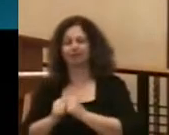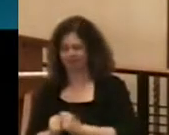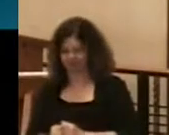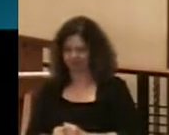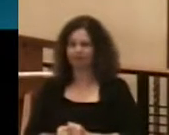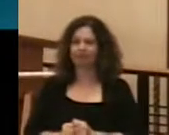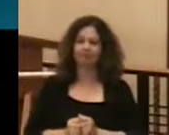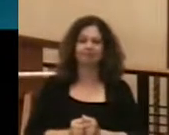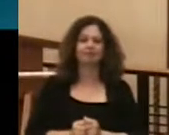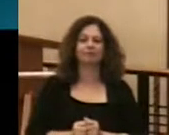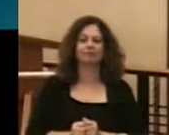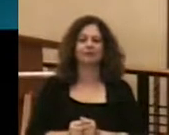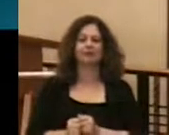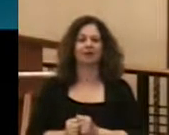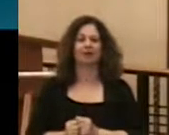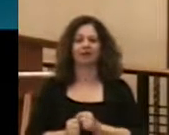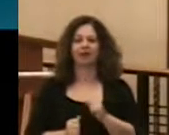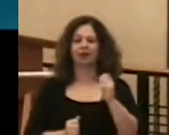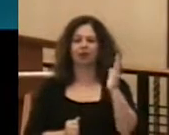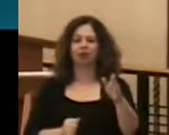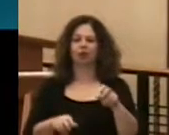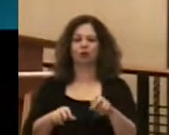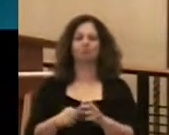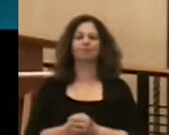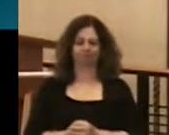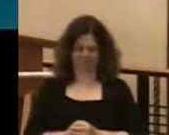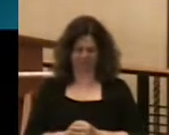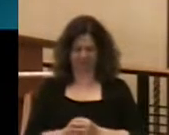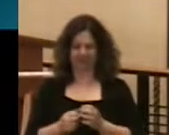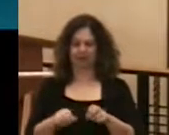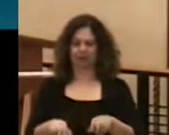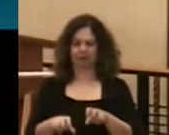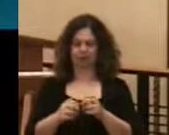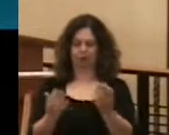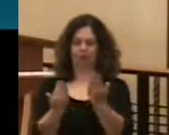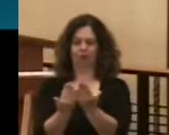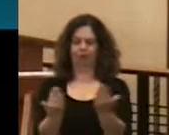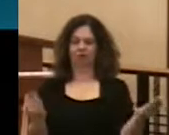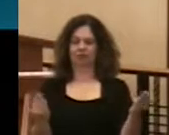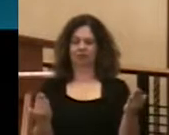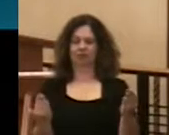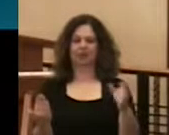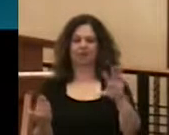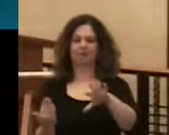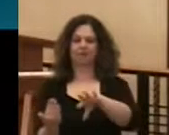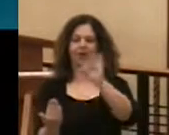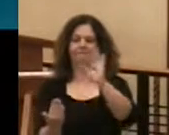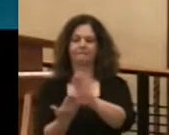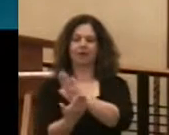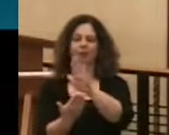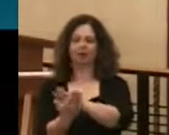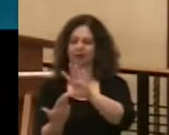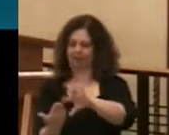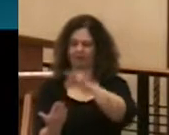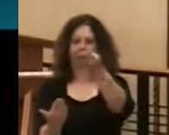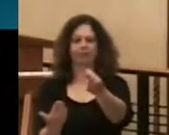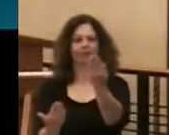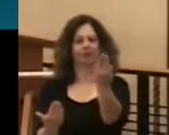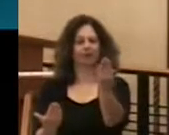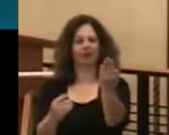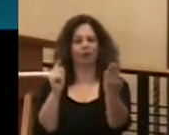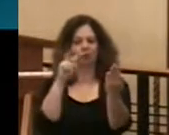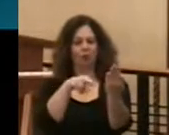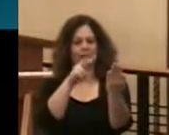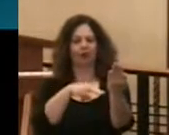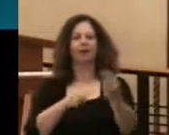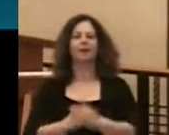contributions. And your pew racks today feature two helpful new resources. First, a reminder of the many methods of